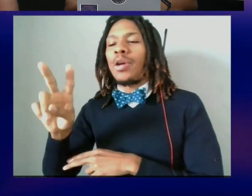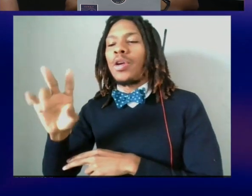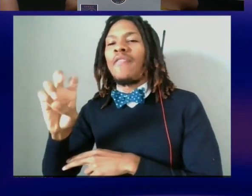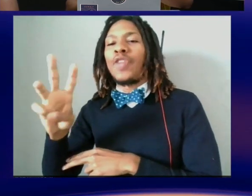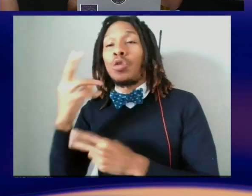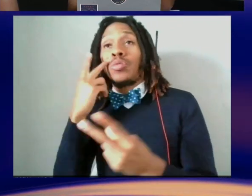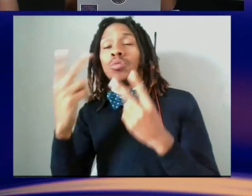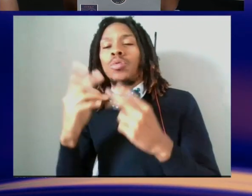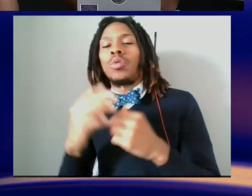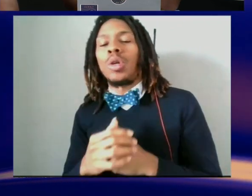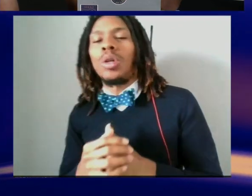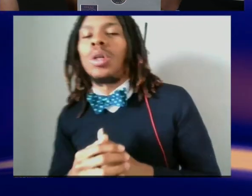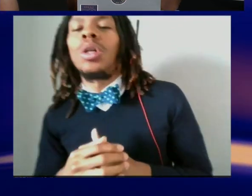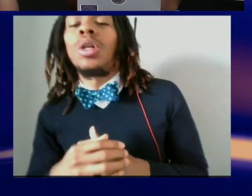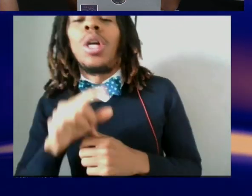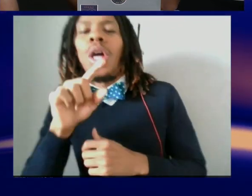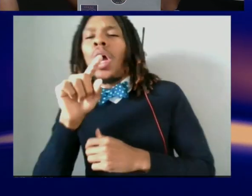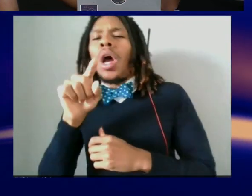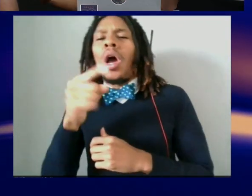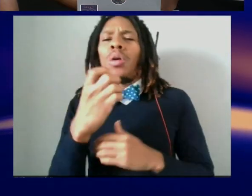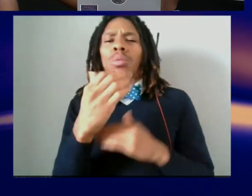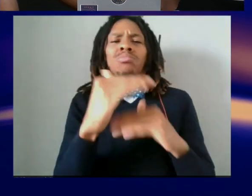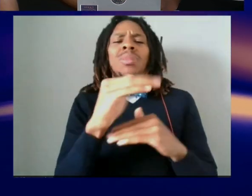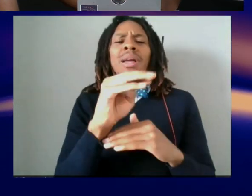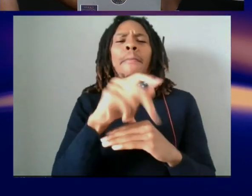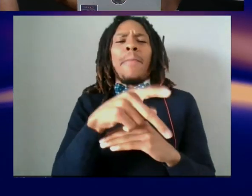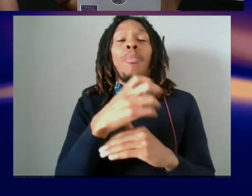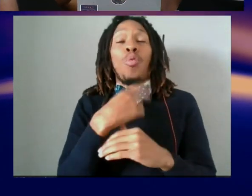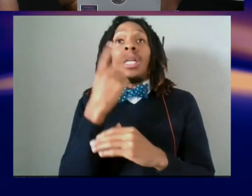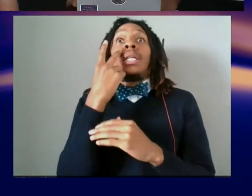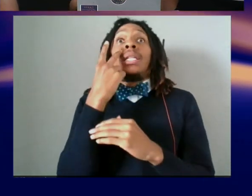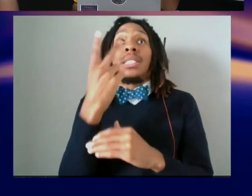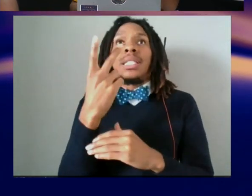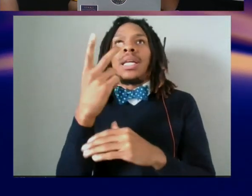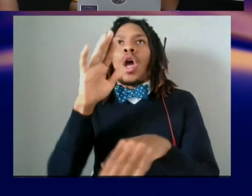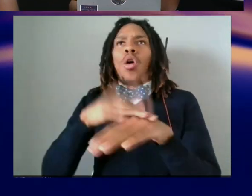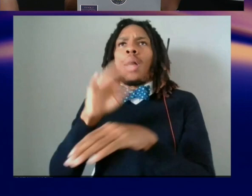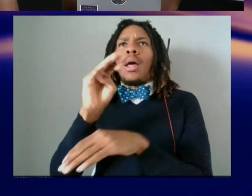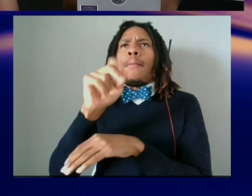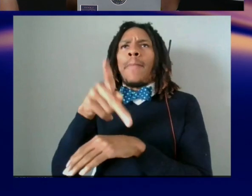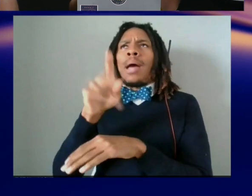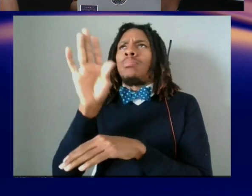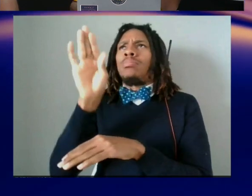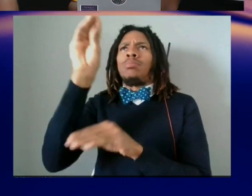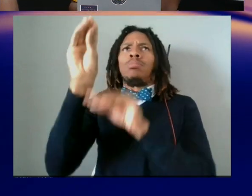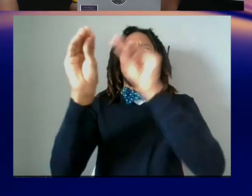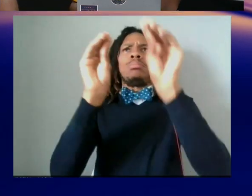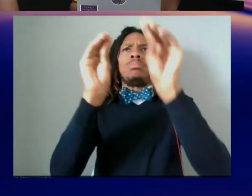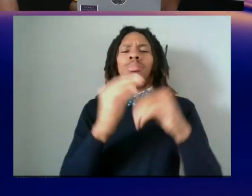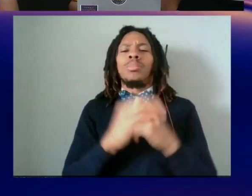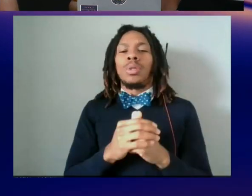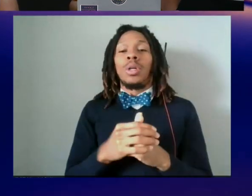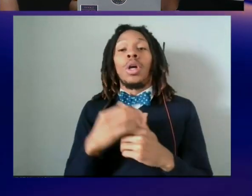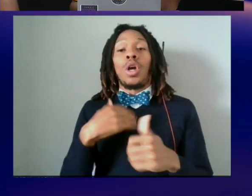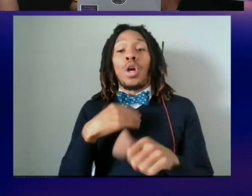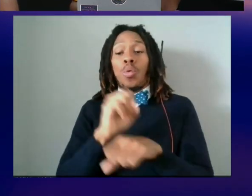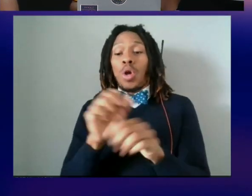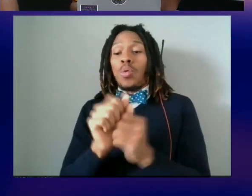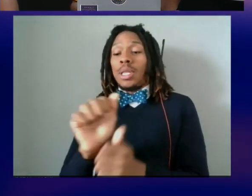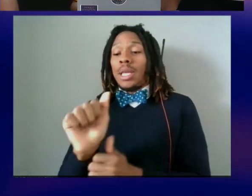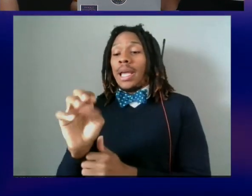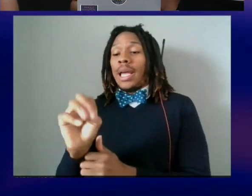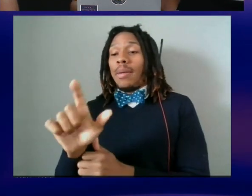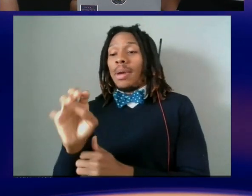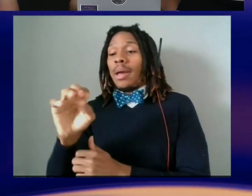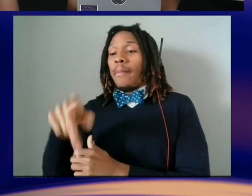just work with just a map. We actually want to see things on that map, right? Okay, well, we work with the AML map